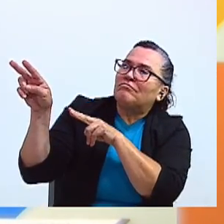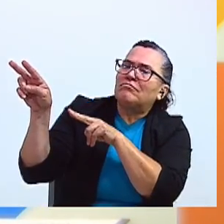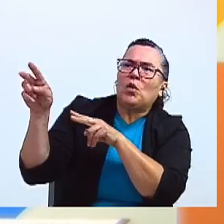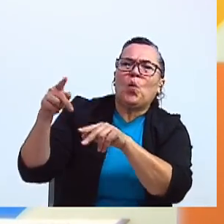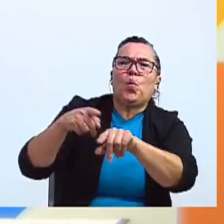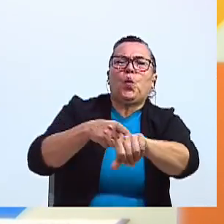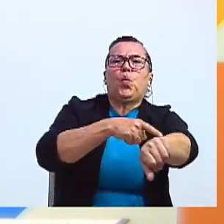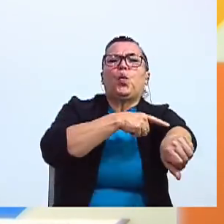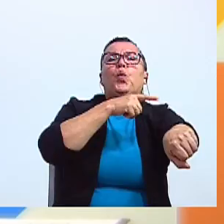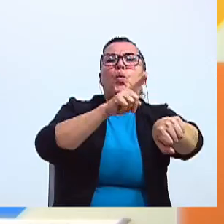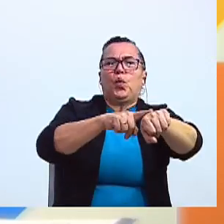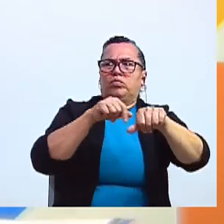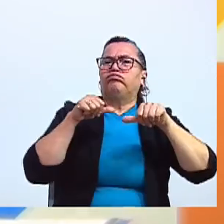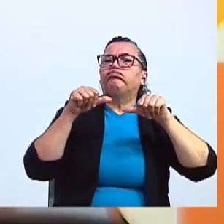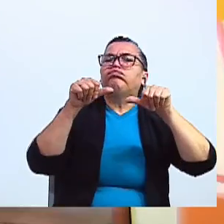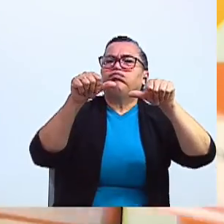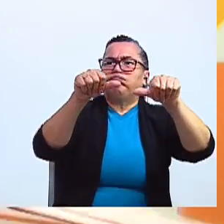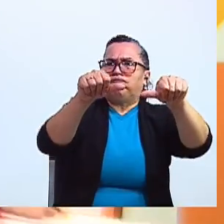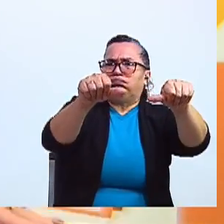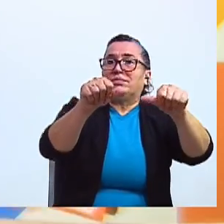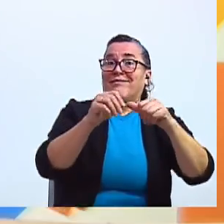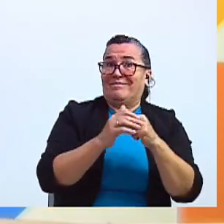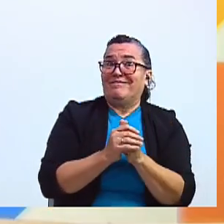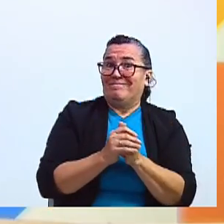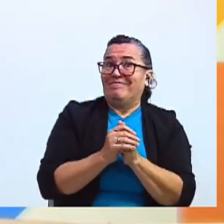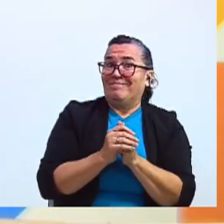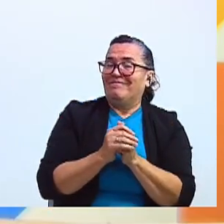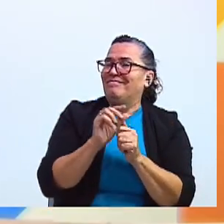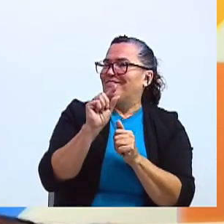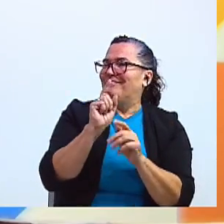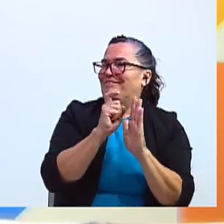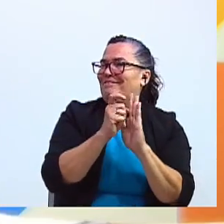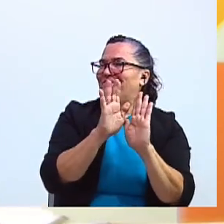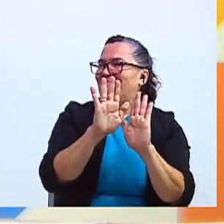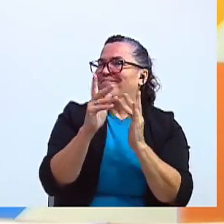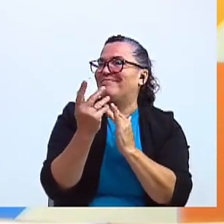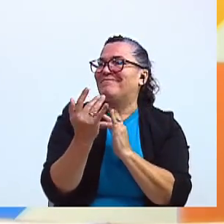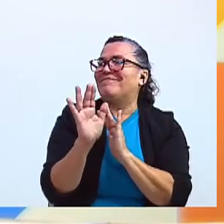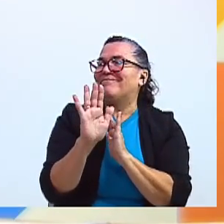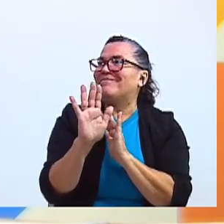Longer lasting. Just a second.